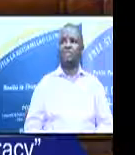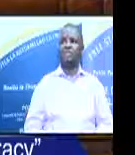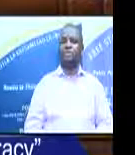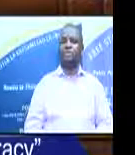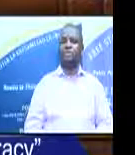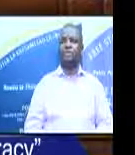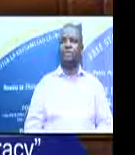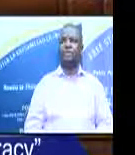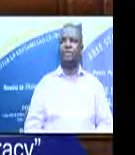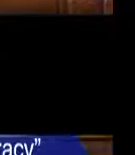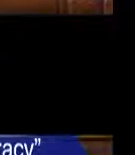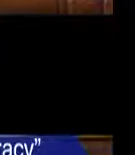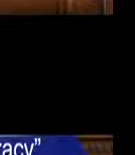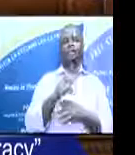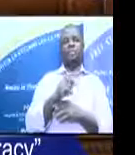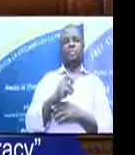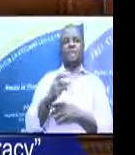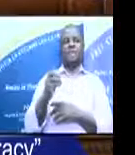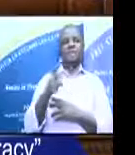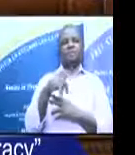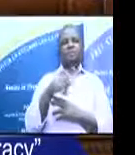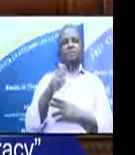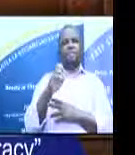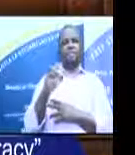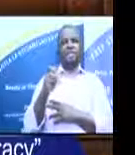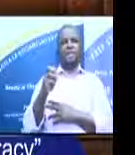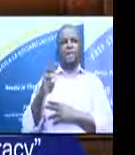Honorable Peter Way.